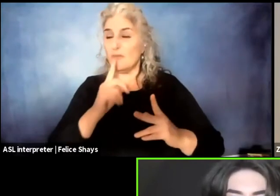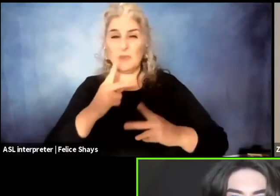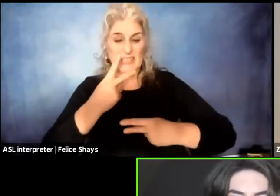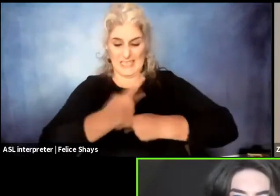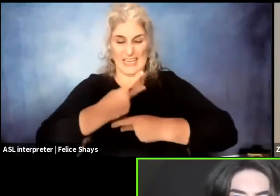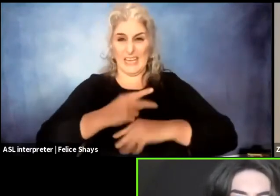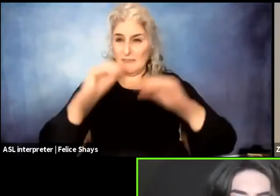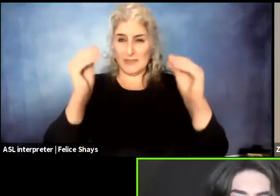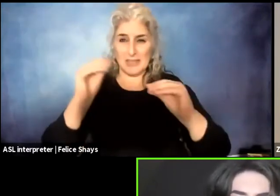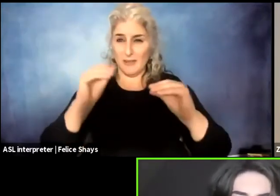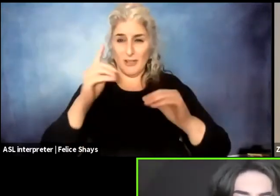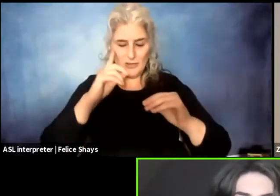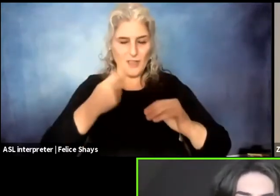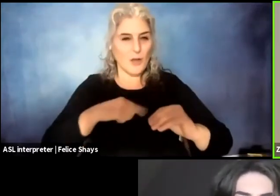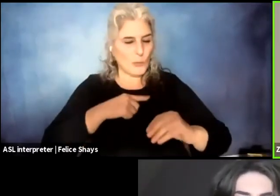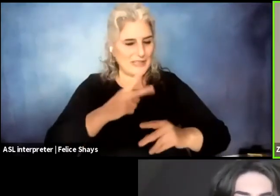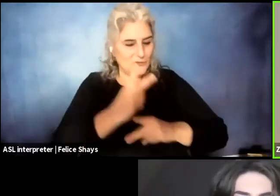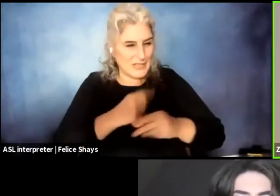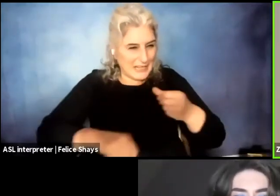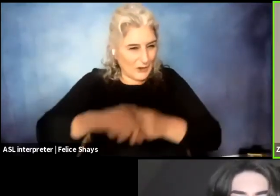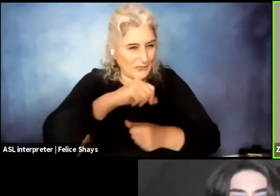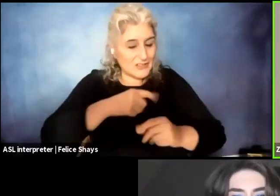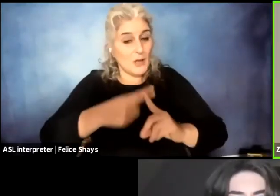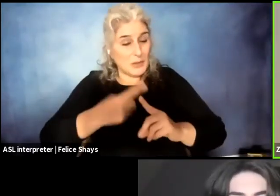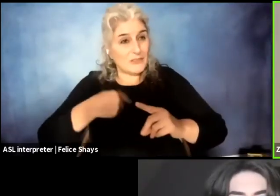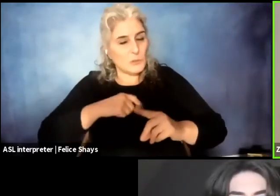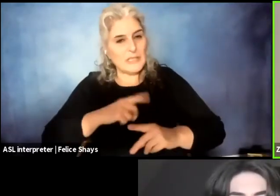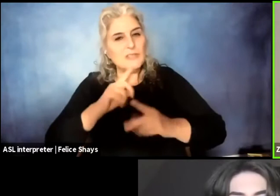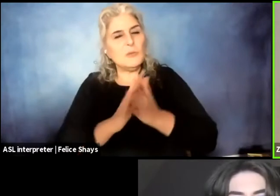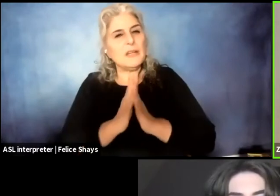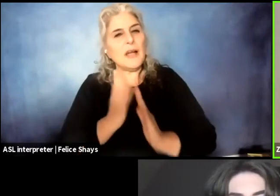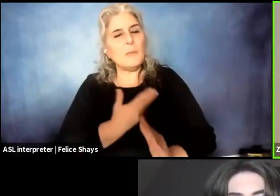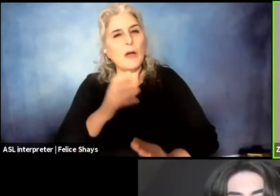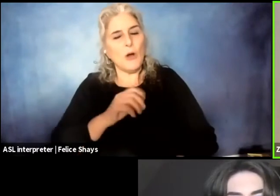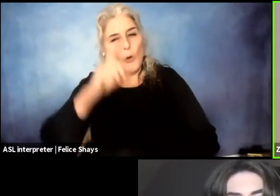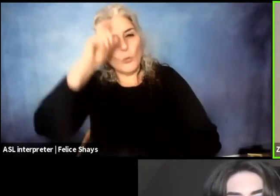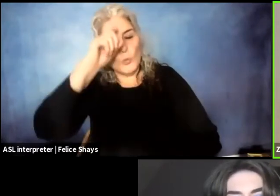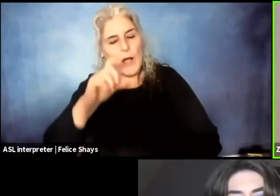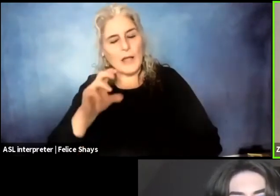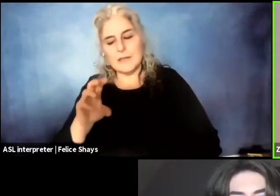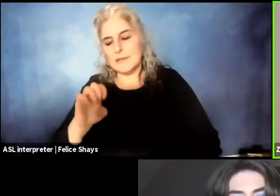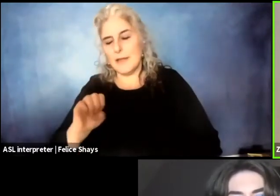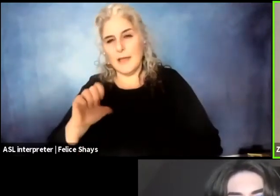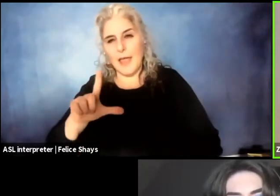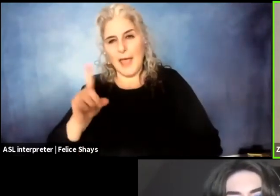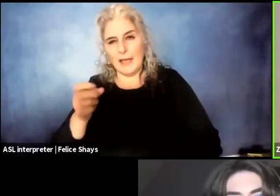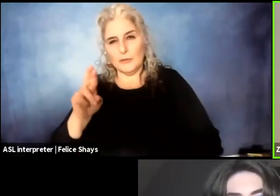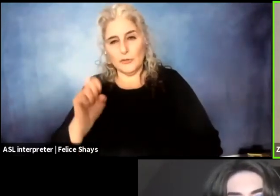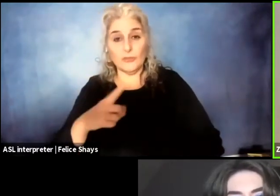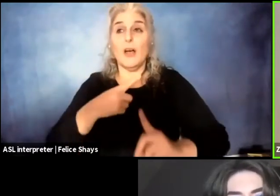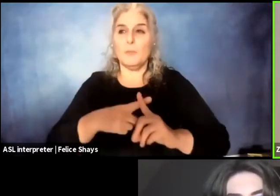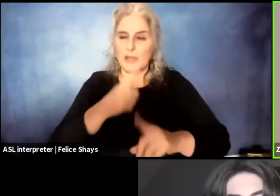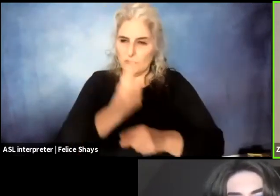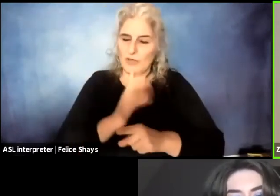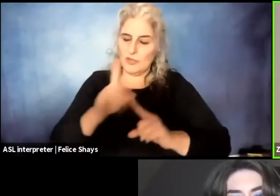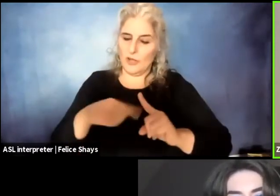ourselves. We have to be our own elders. It's very stressful. Yeah. Mutual aid is so important. I think you also stressed that in the book that,